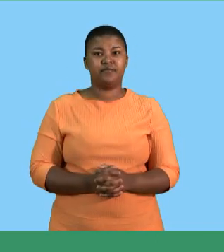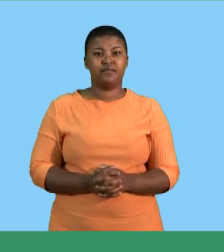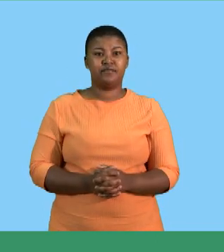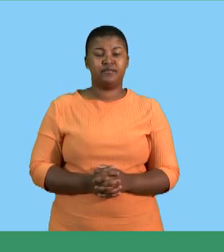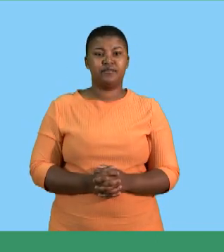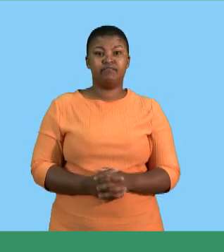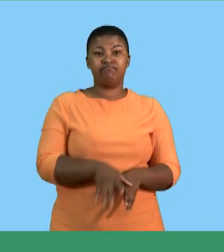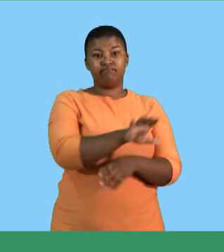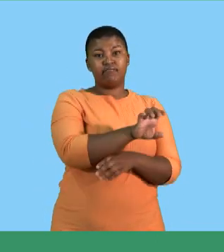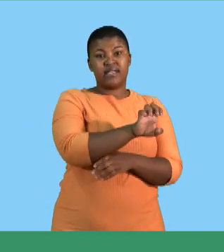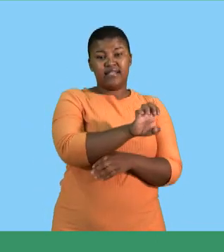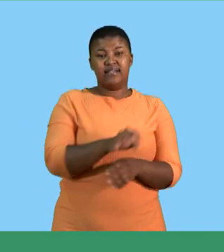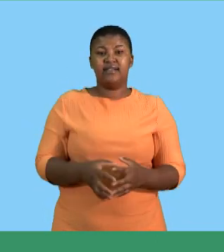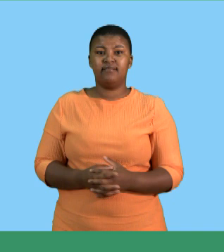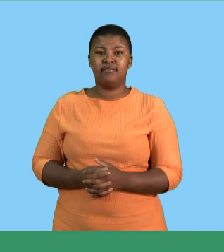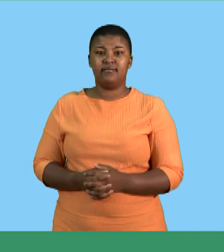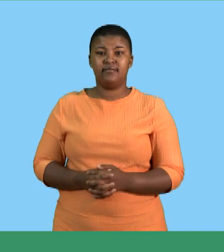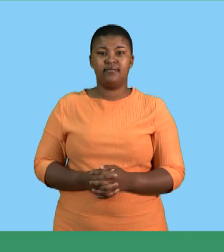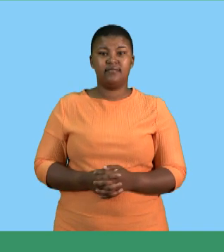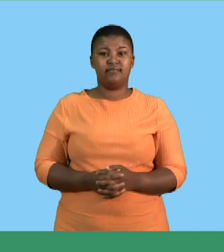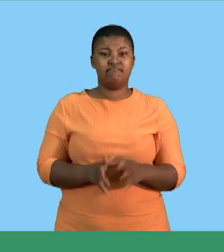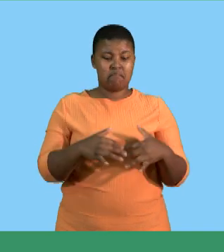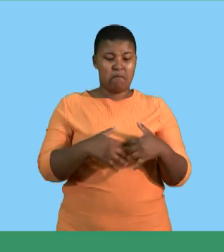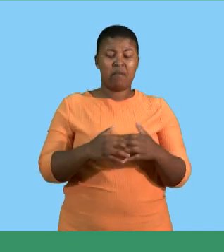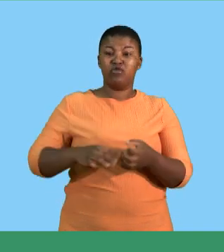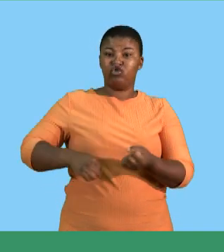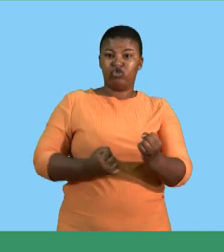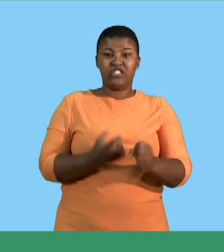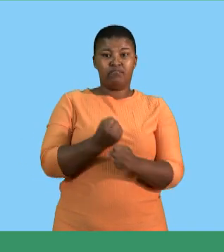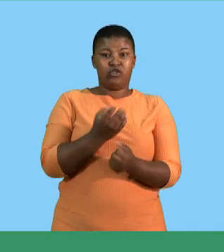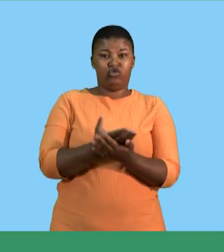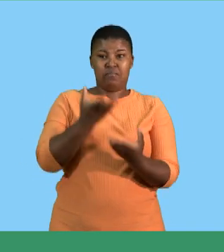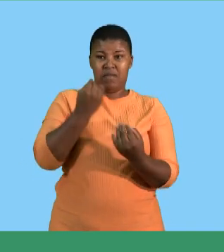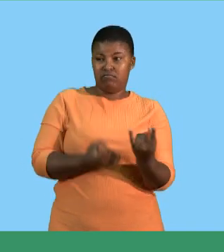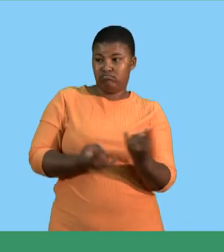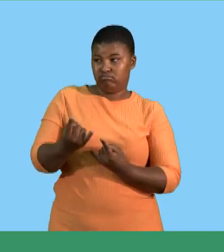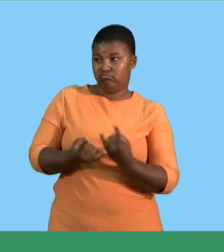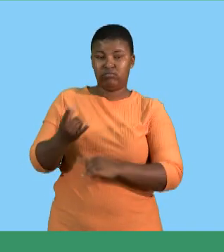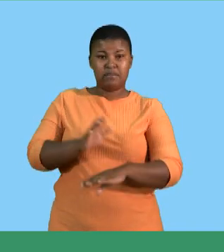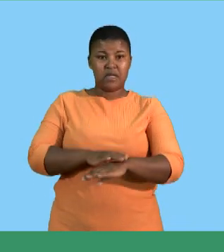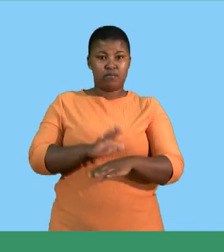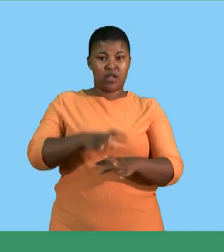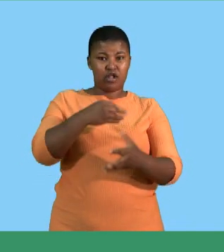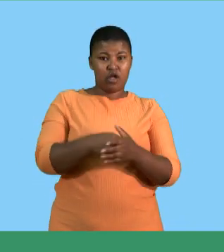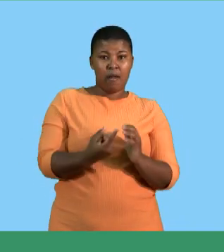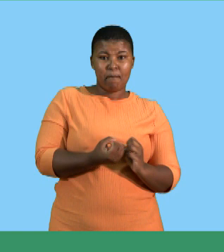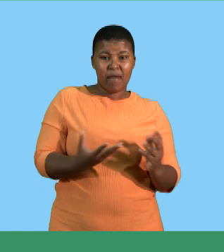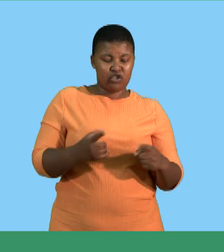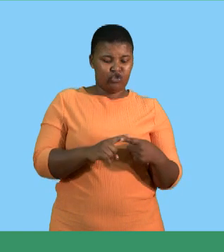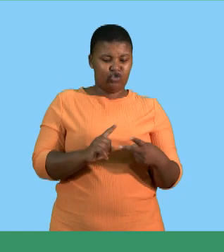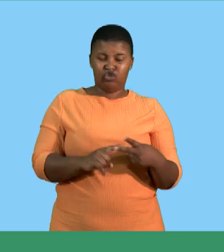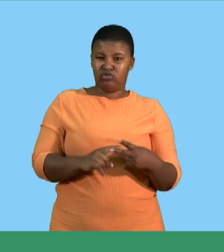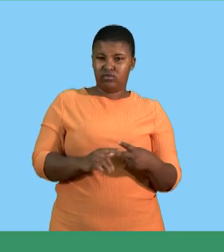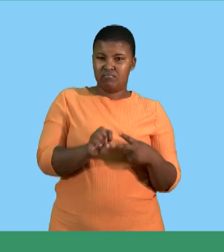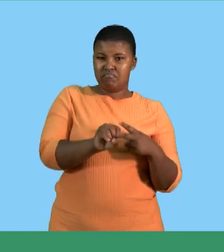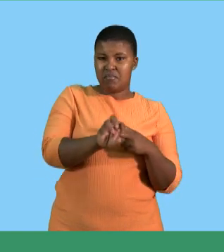image. Then number E there, implementing strategies to increase sales, which may include